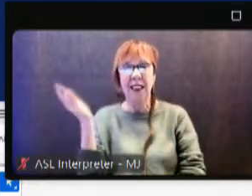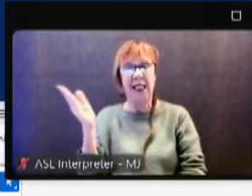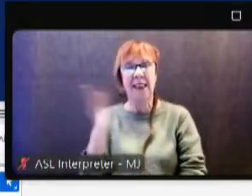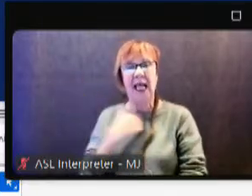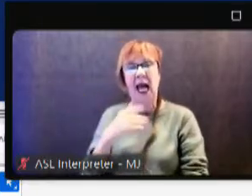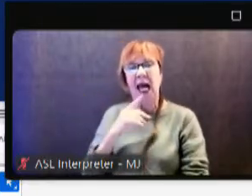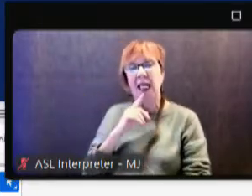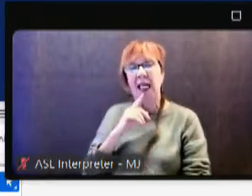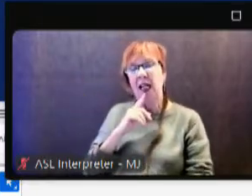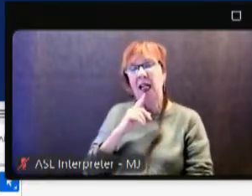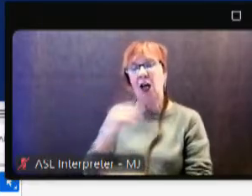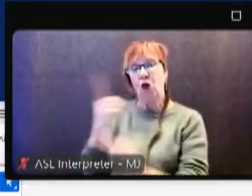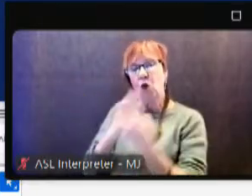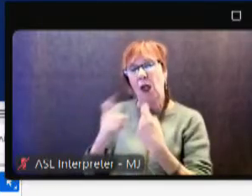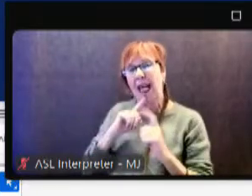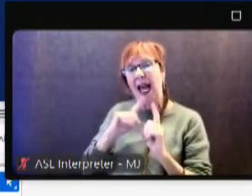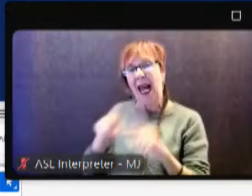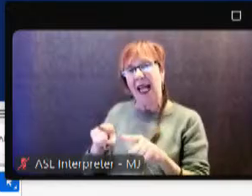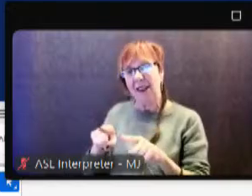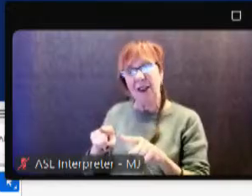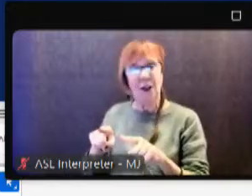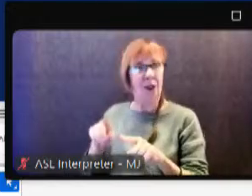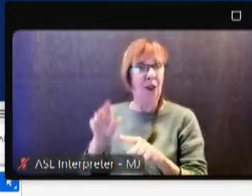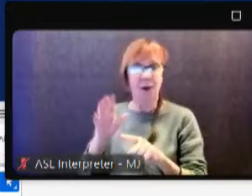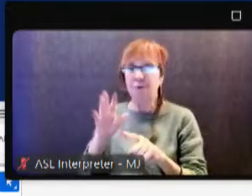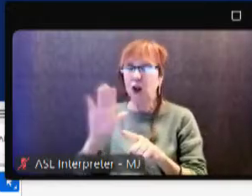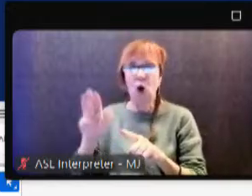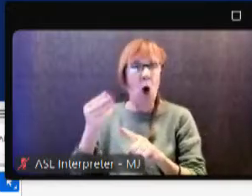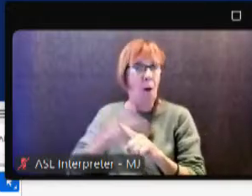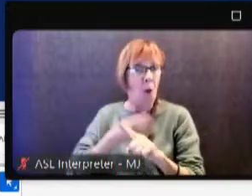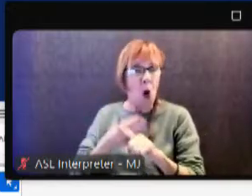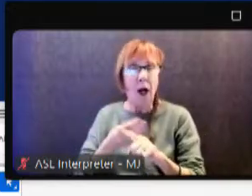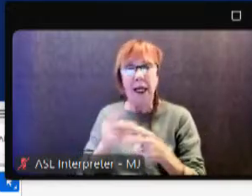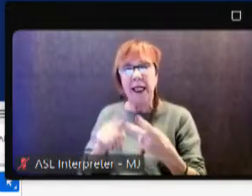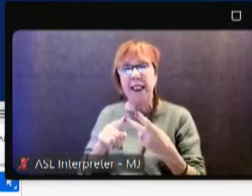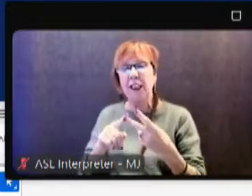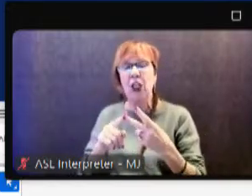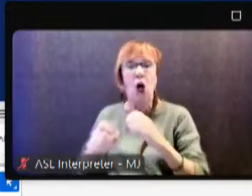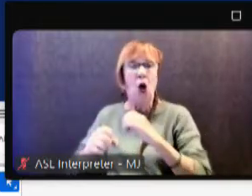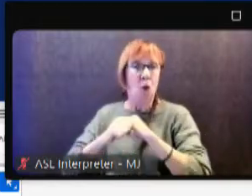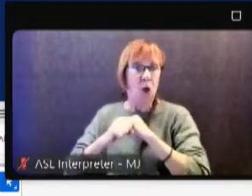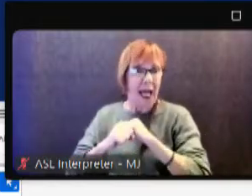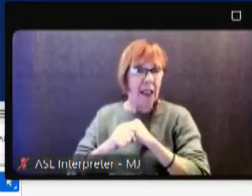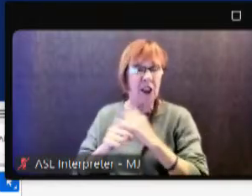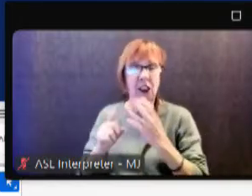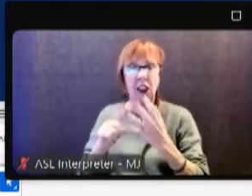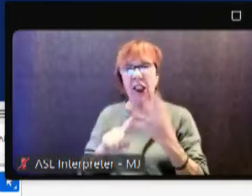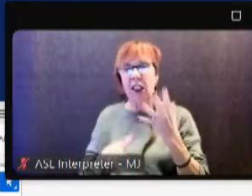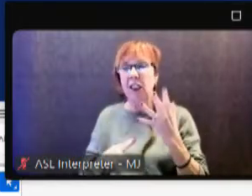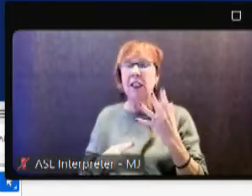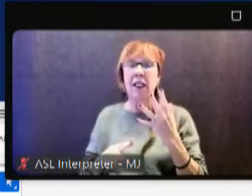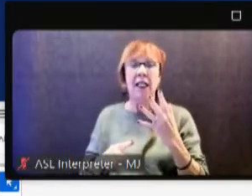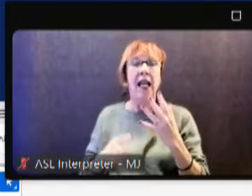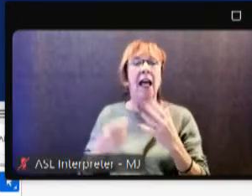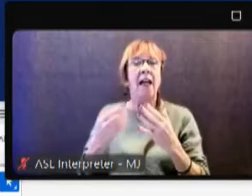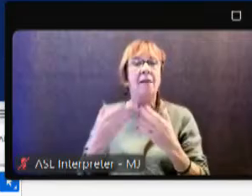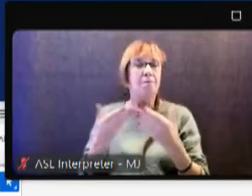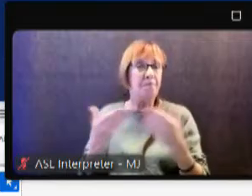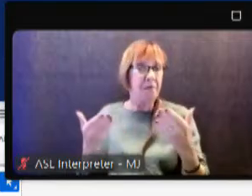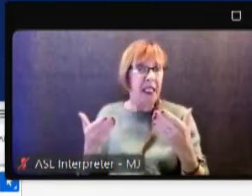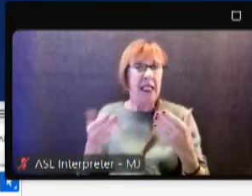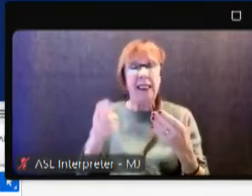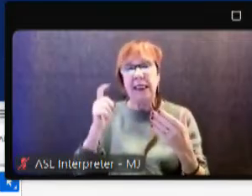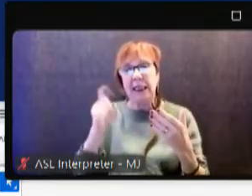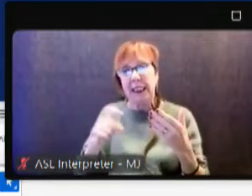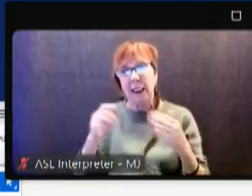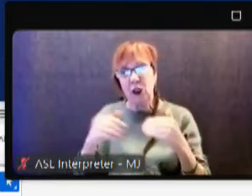questions on mortgage terms, legal protections, and steps you need to take to potentially protect your property